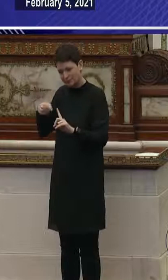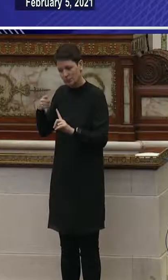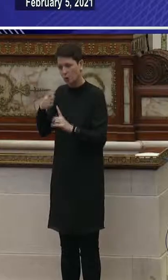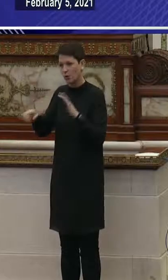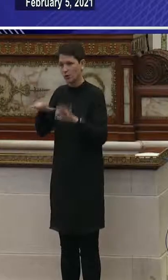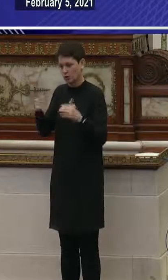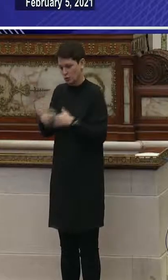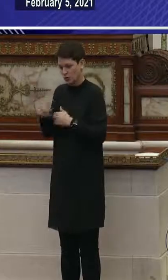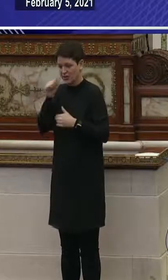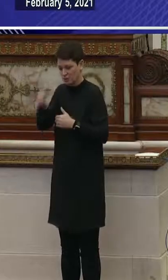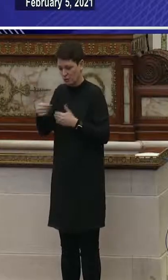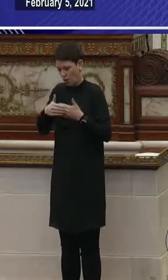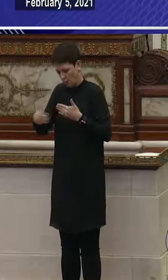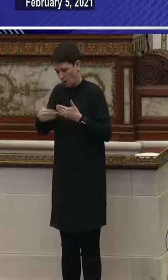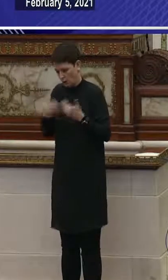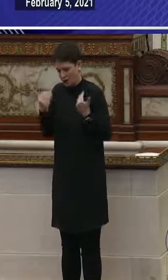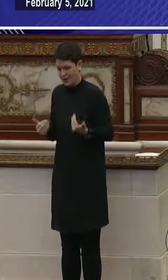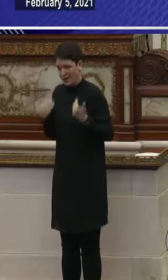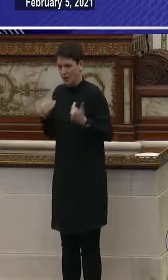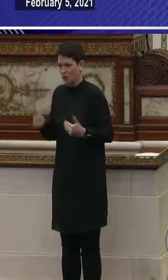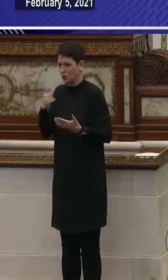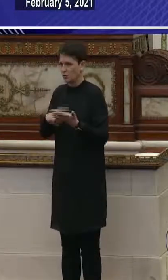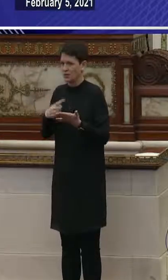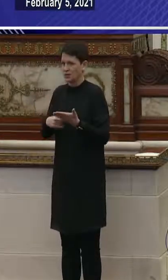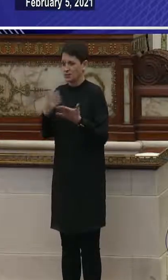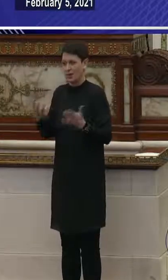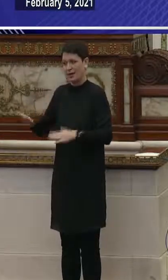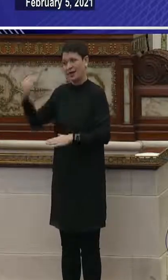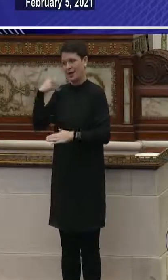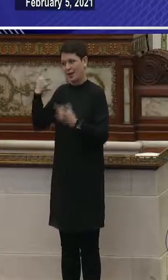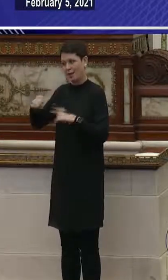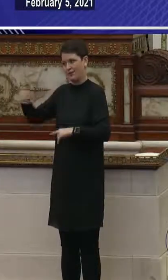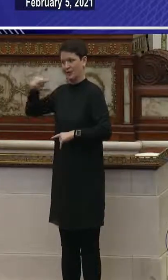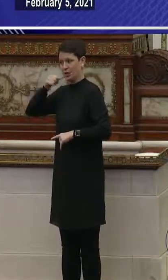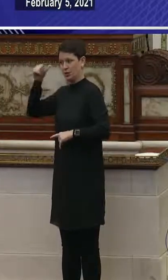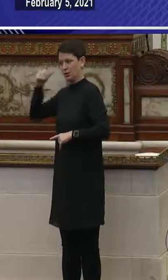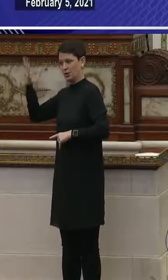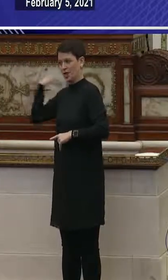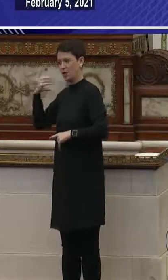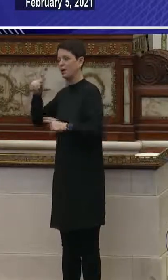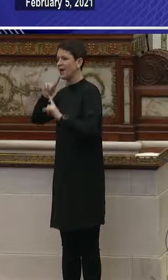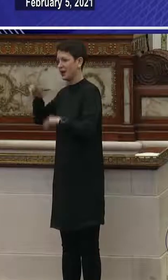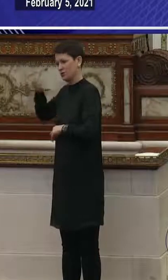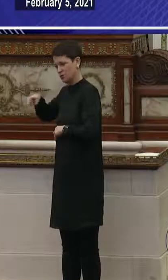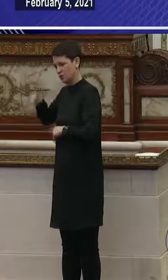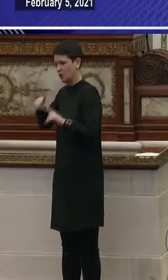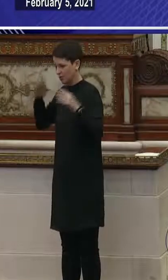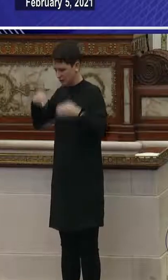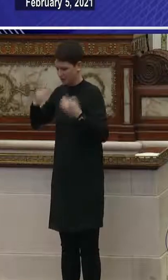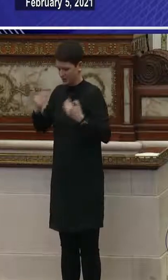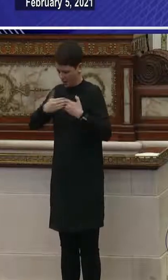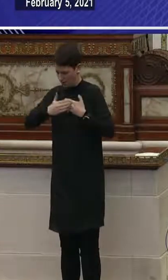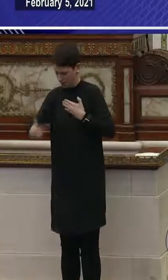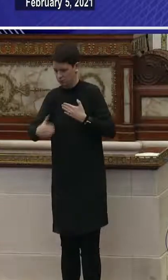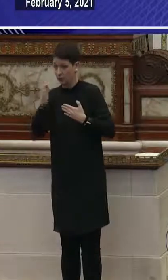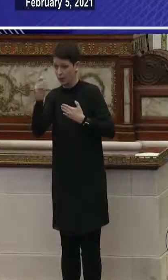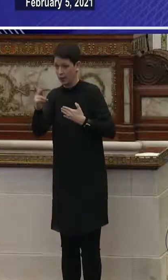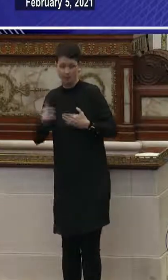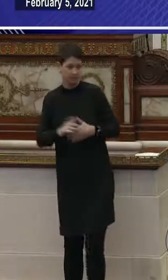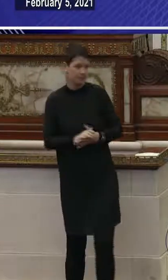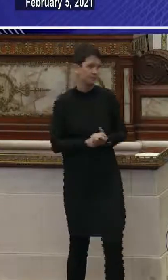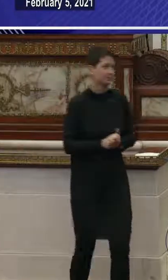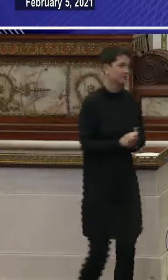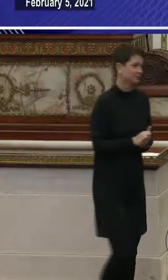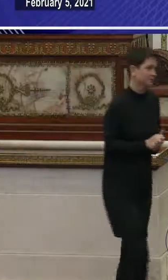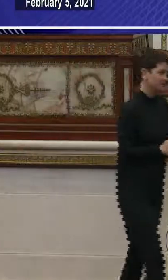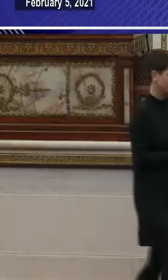do today and tomorrow right now. I think we've covered a lot of it yesterday, but we'll still need answers on those things. So in that light, I